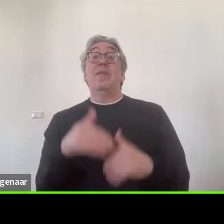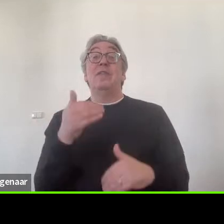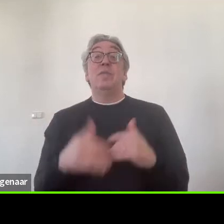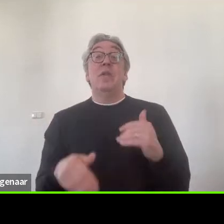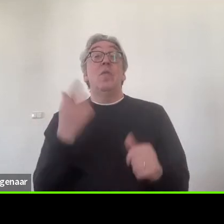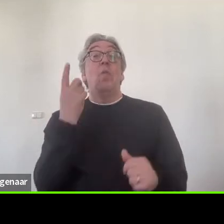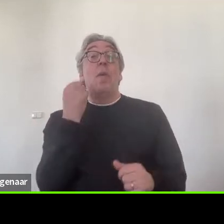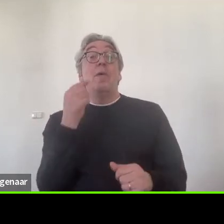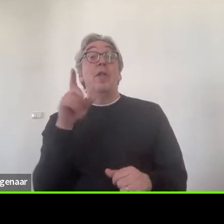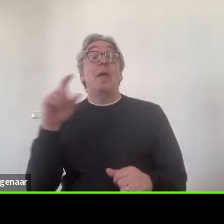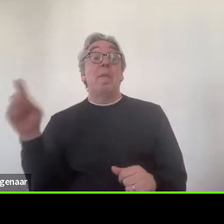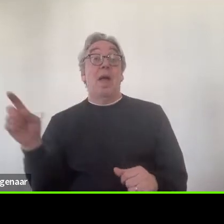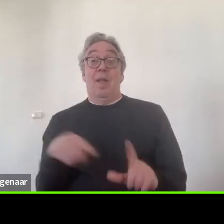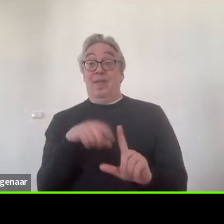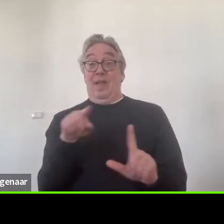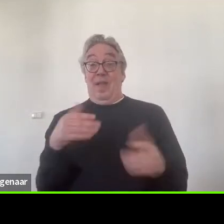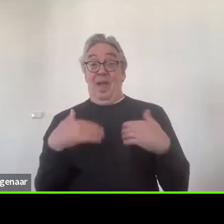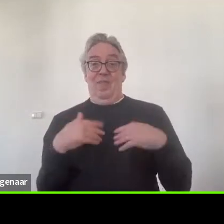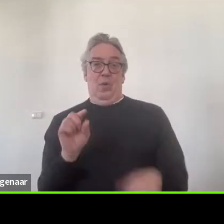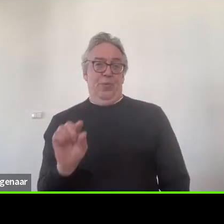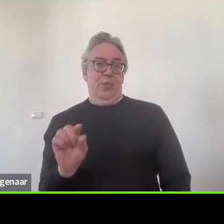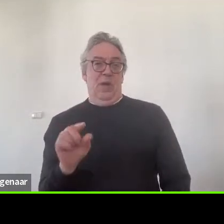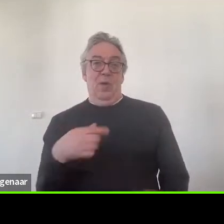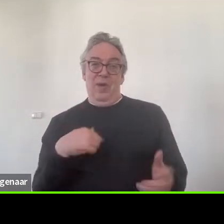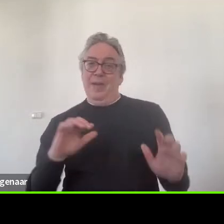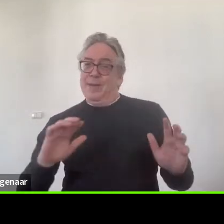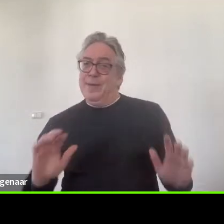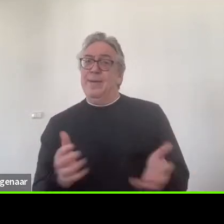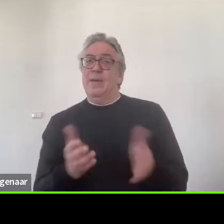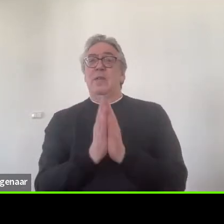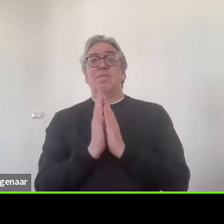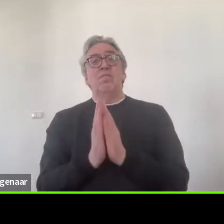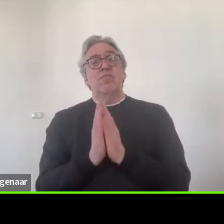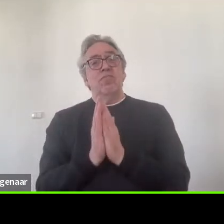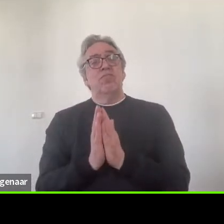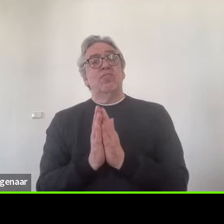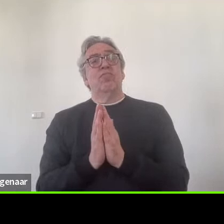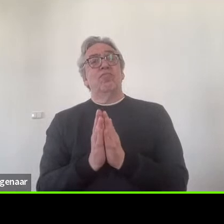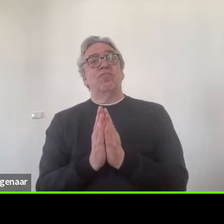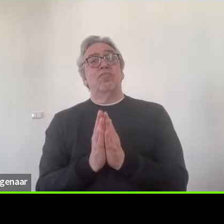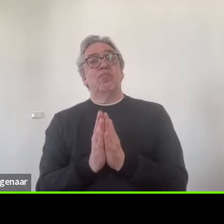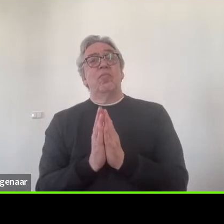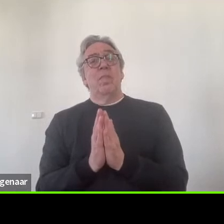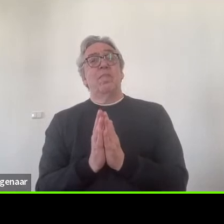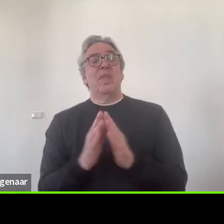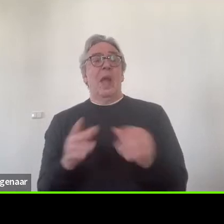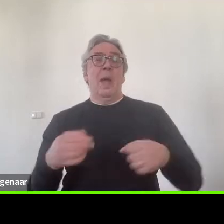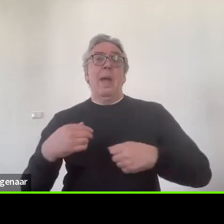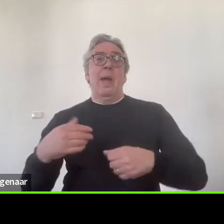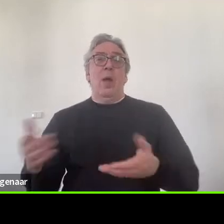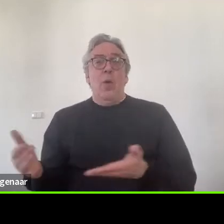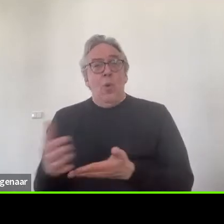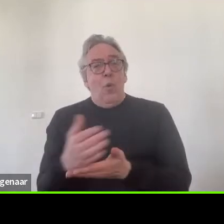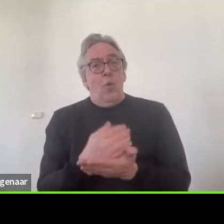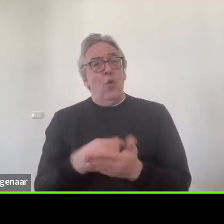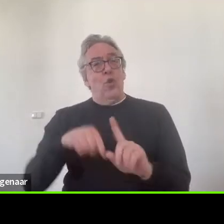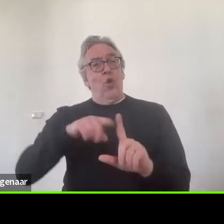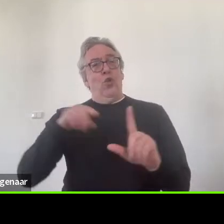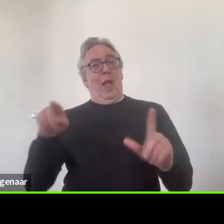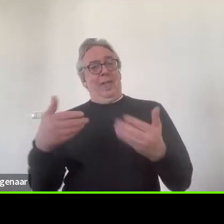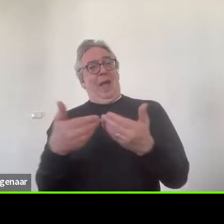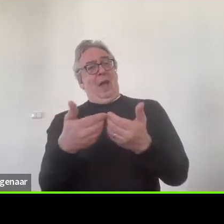Nepal. We encourage Switzerland to systematically collect and disaggregate data on disability in its